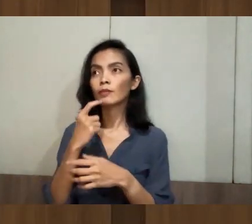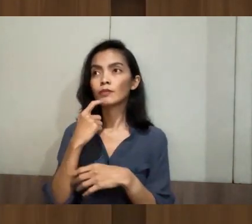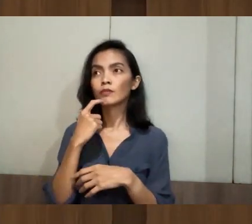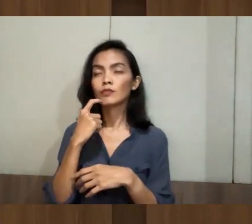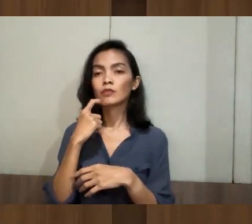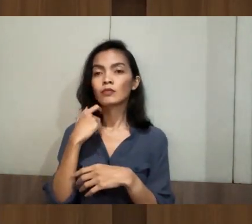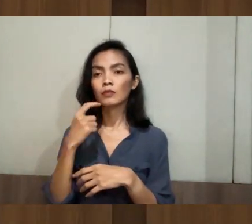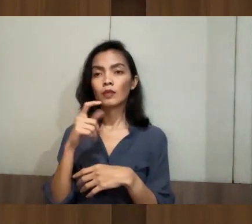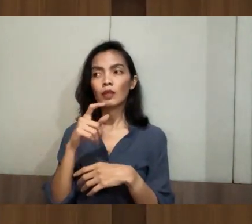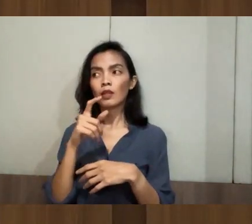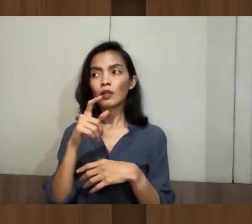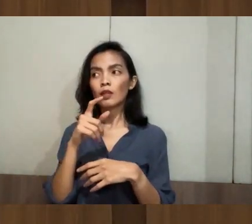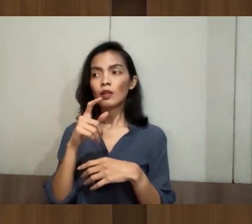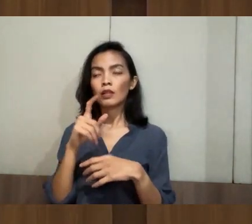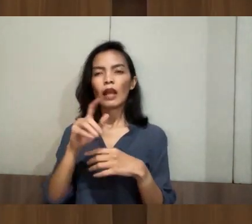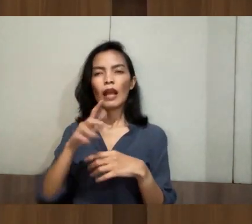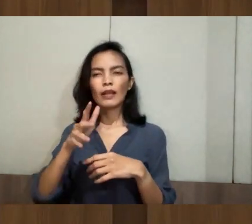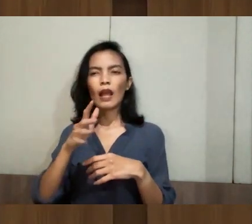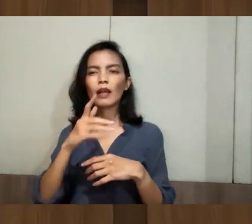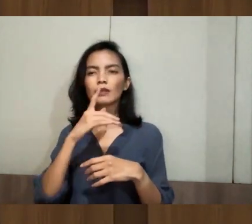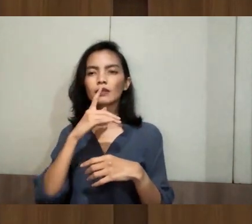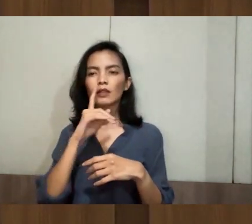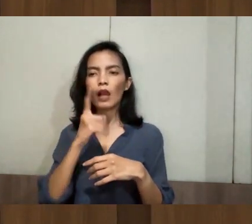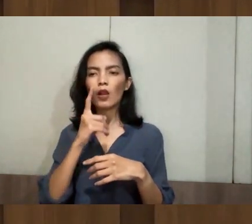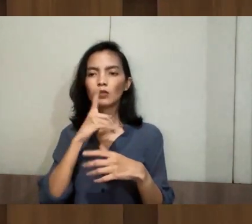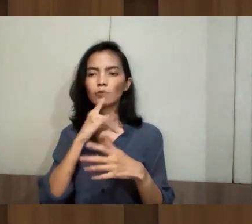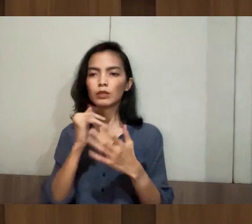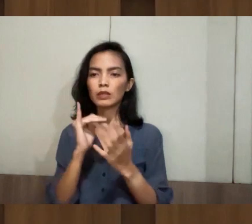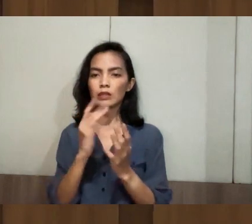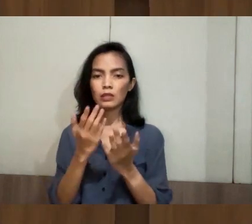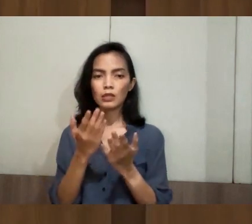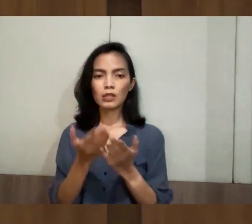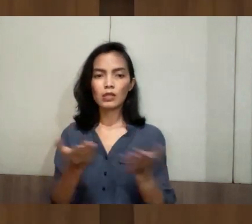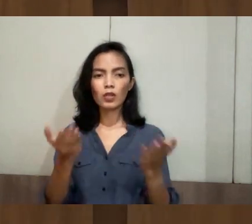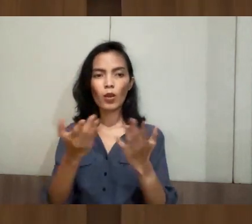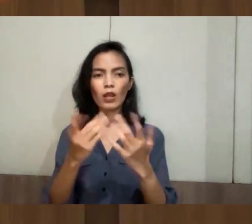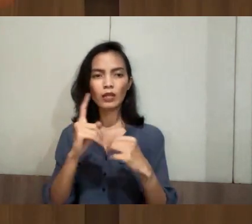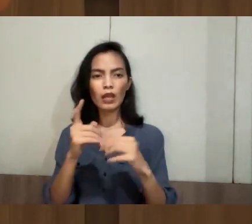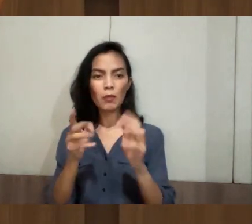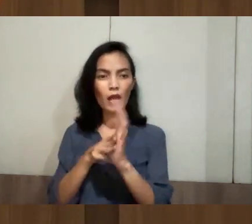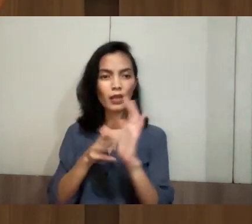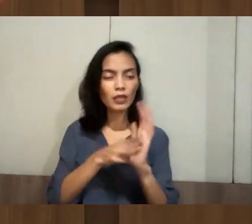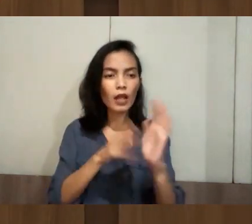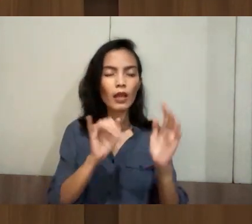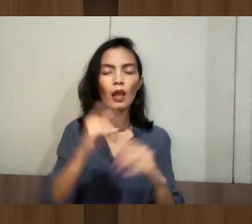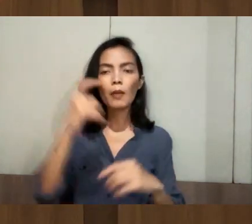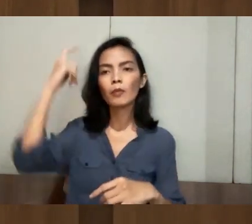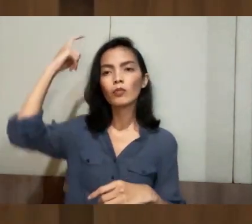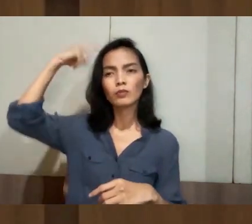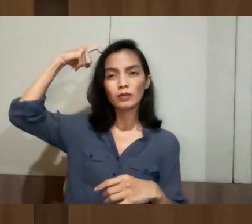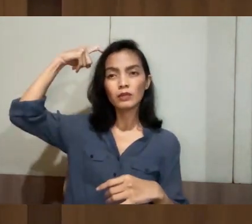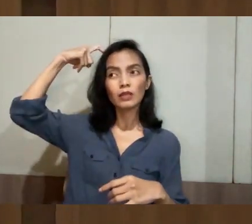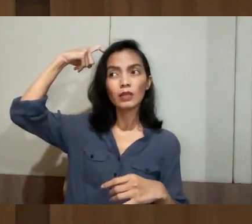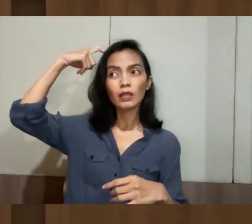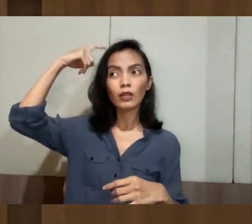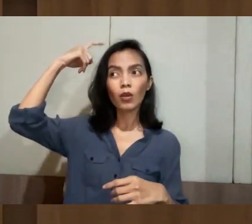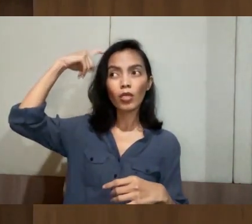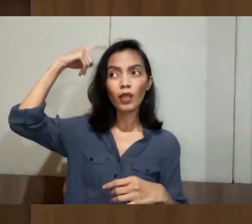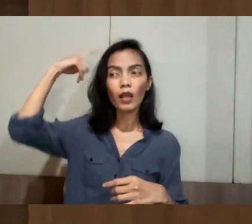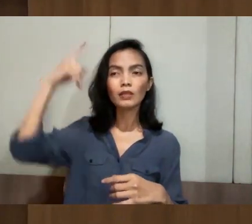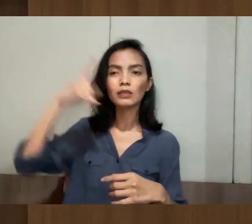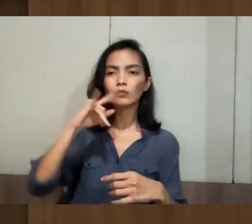the most brilliant tool is our brain. So sometimes when we encounter a similar